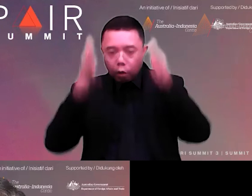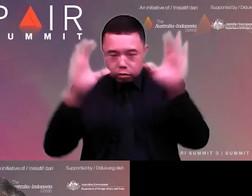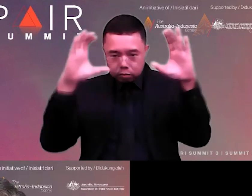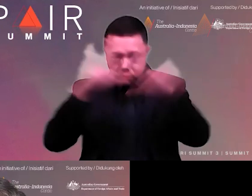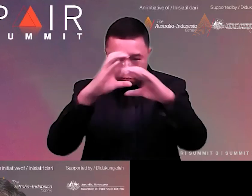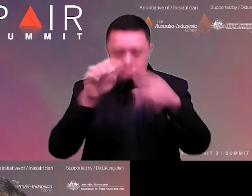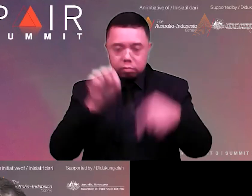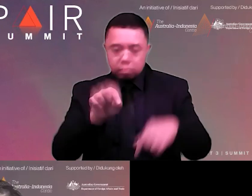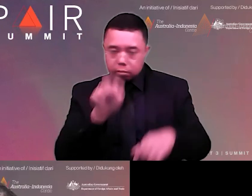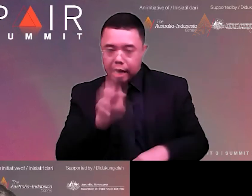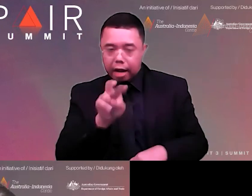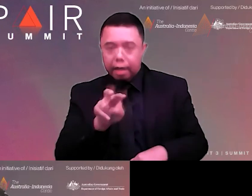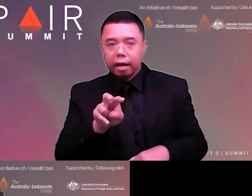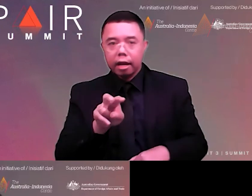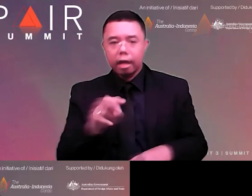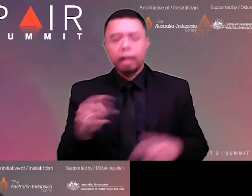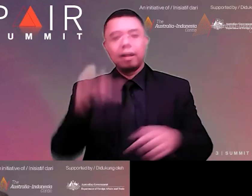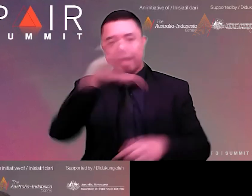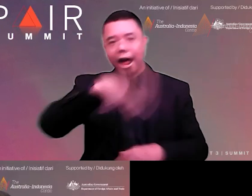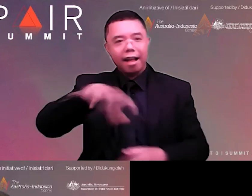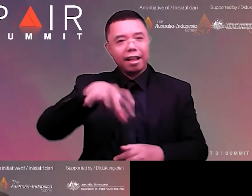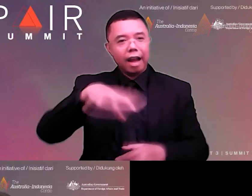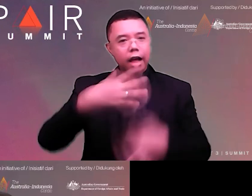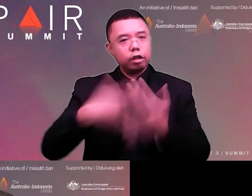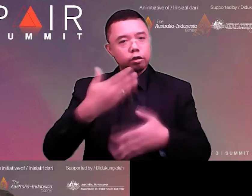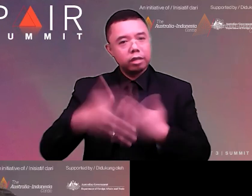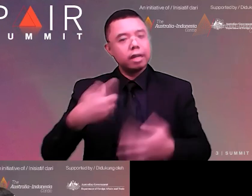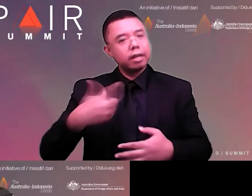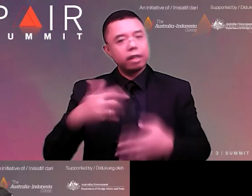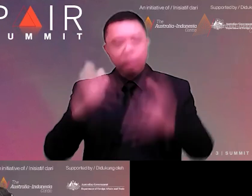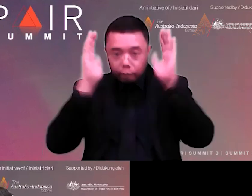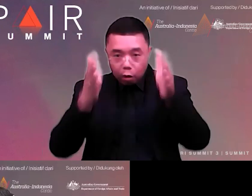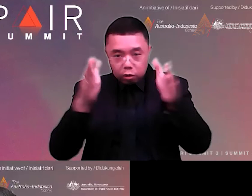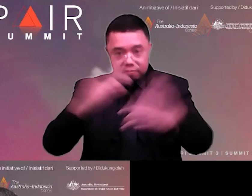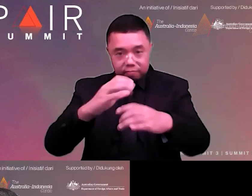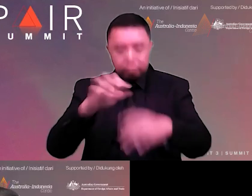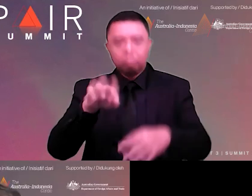different areas of that nature. So I think policy was strengthened